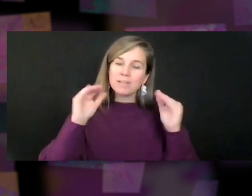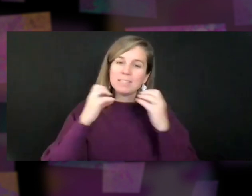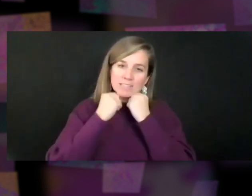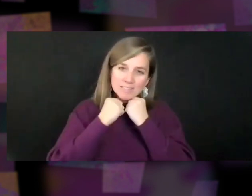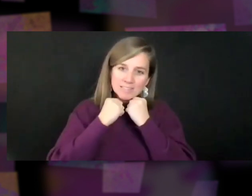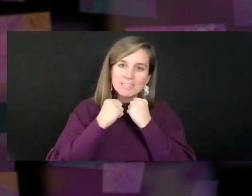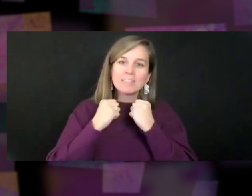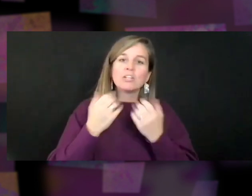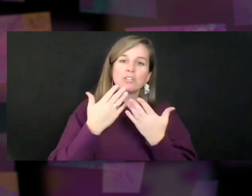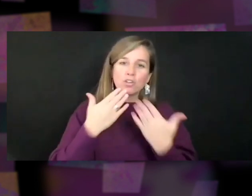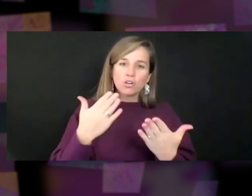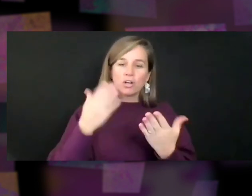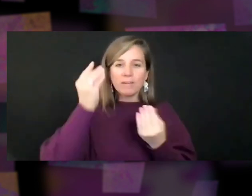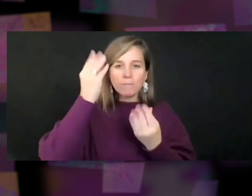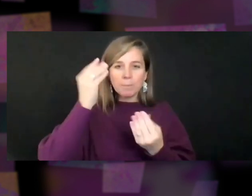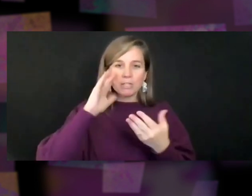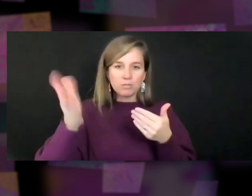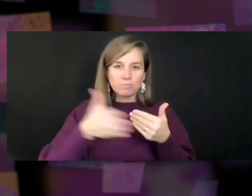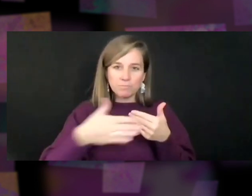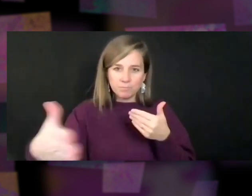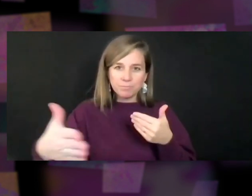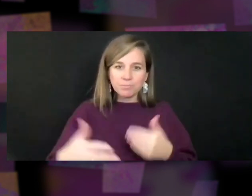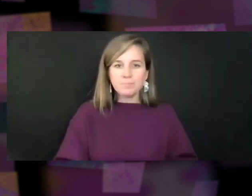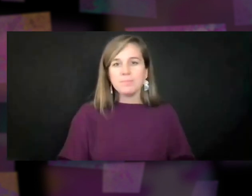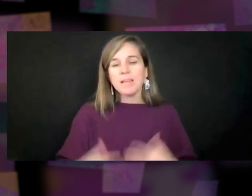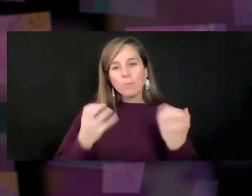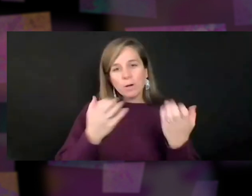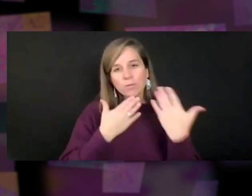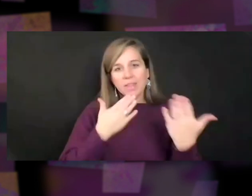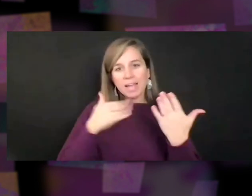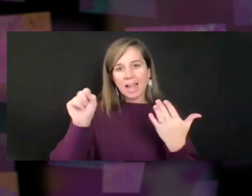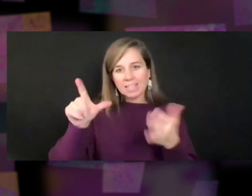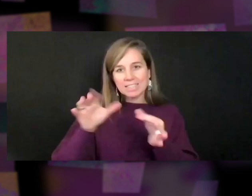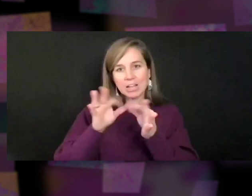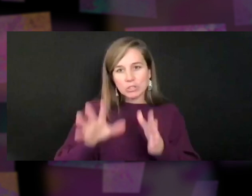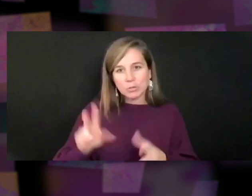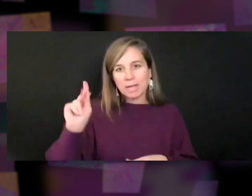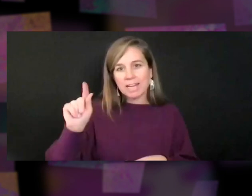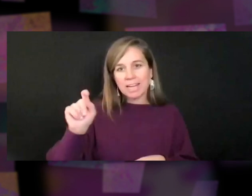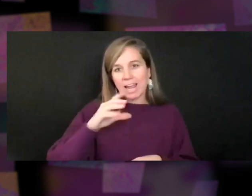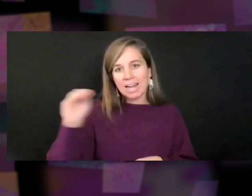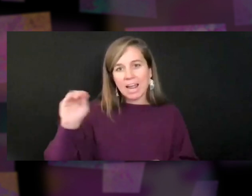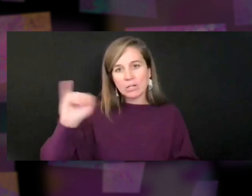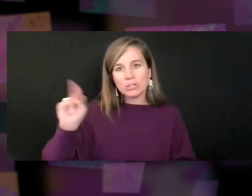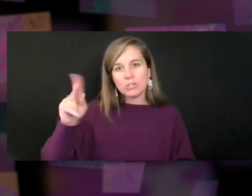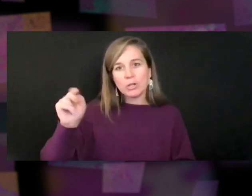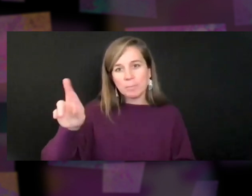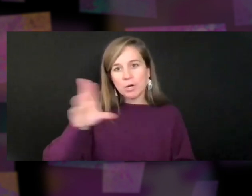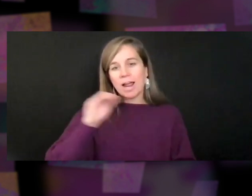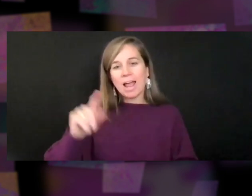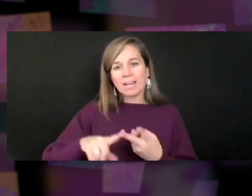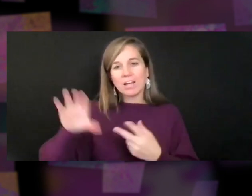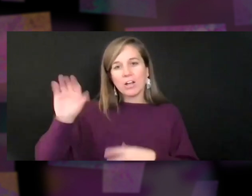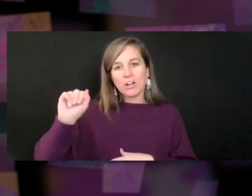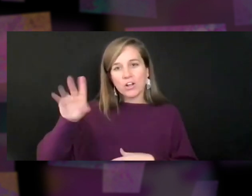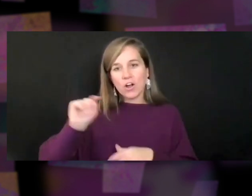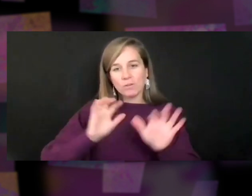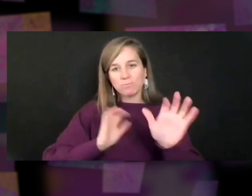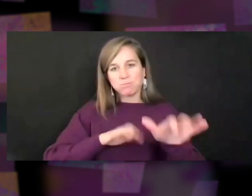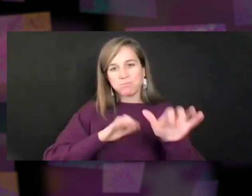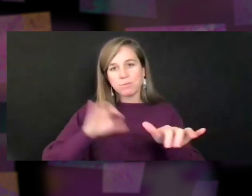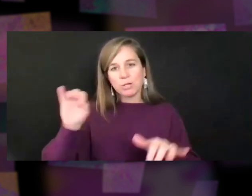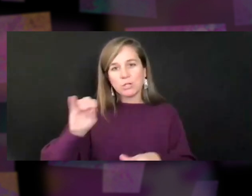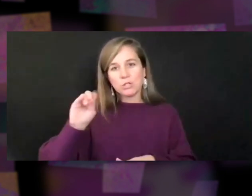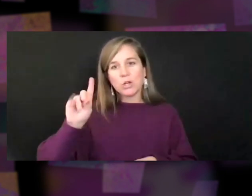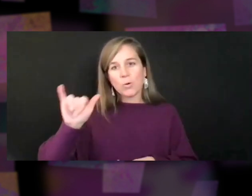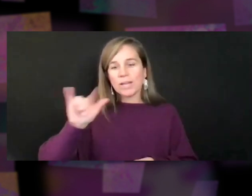for some of you. I want to thank our ASL interpreters, Kate and Juniper, and our CART captioner, Jody. You